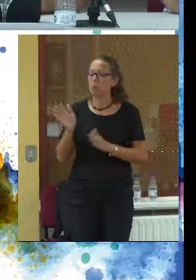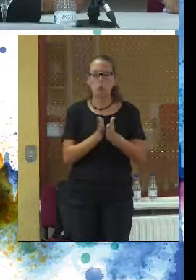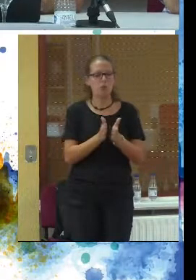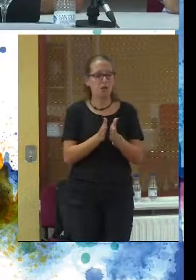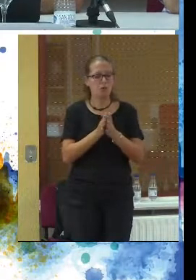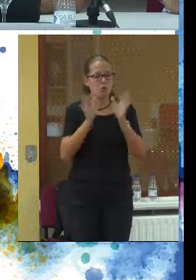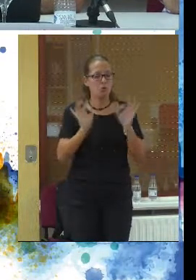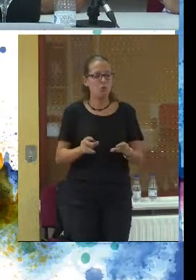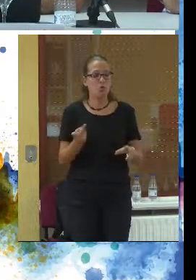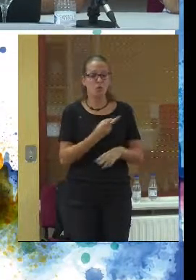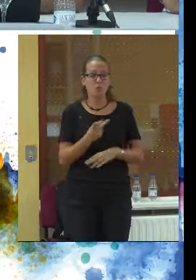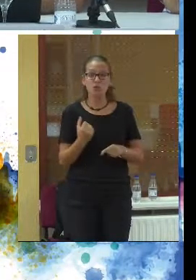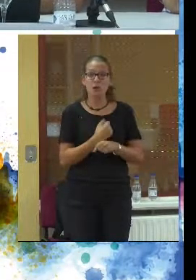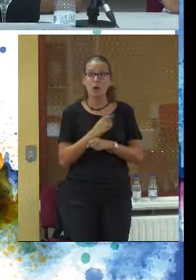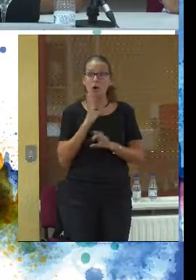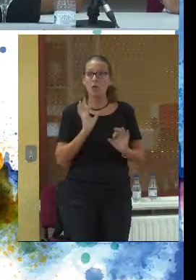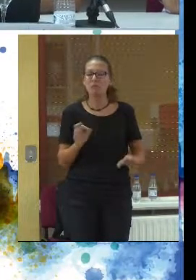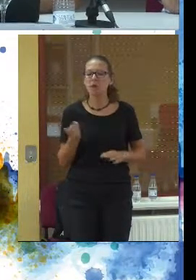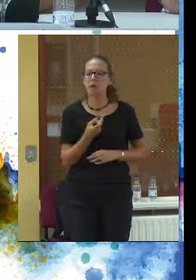task.